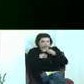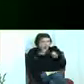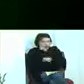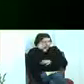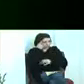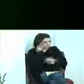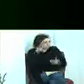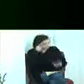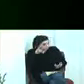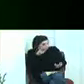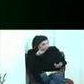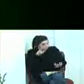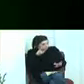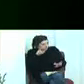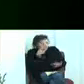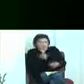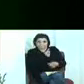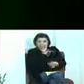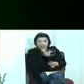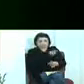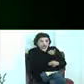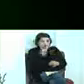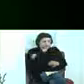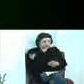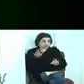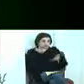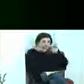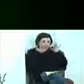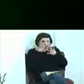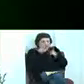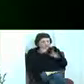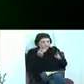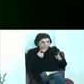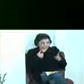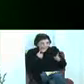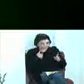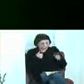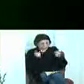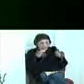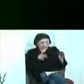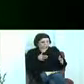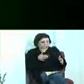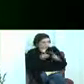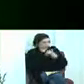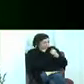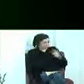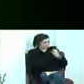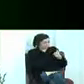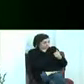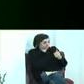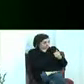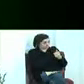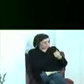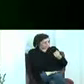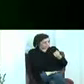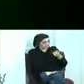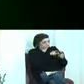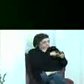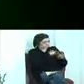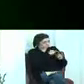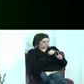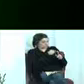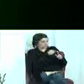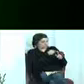for? If any of you are embarrassed over me and the way I'm leading you, when you get around your fickle